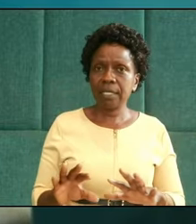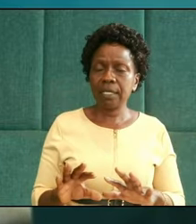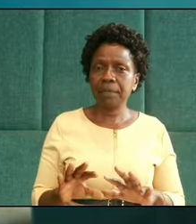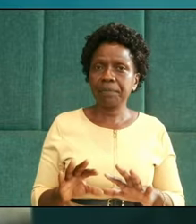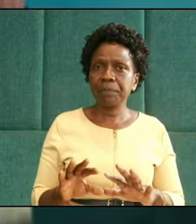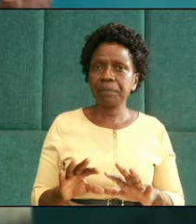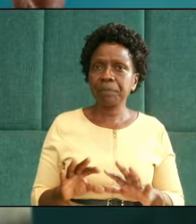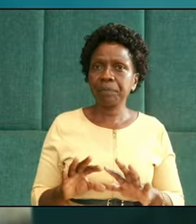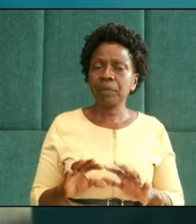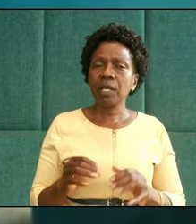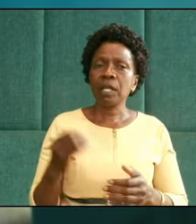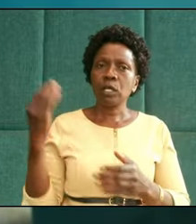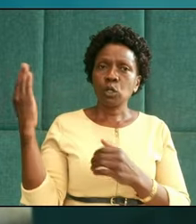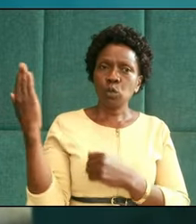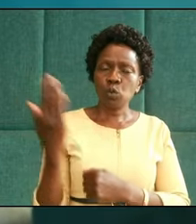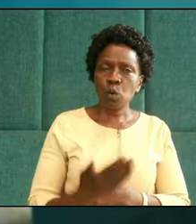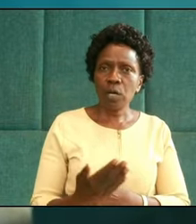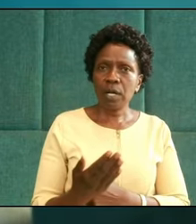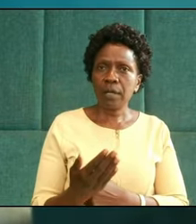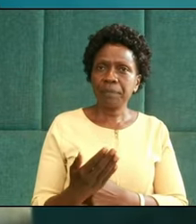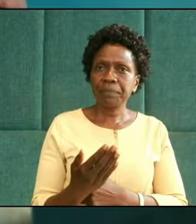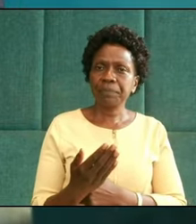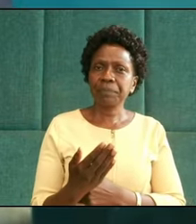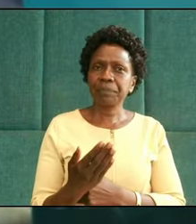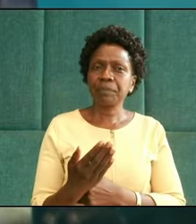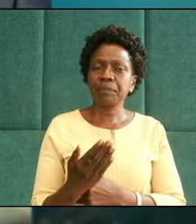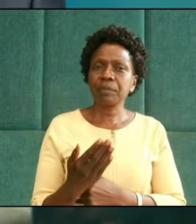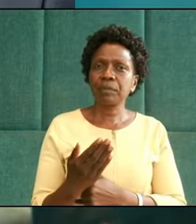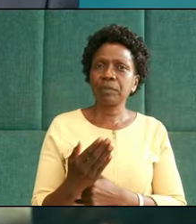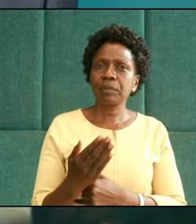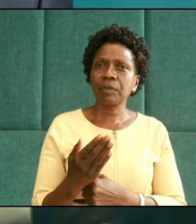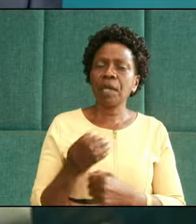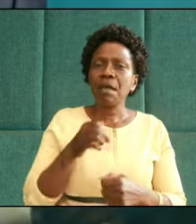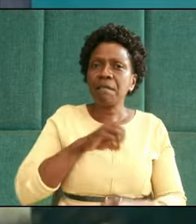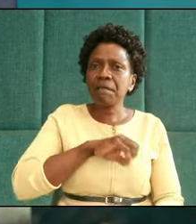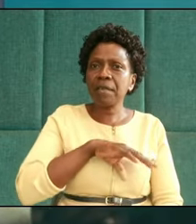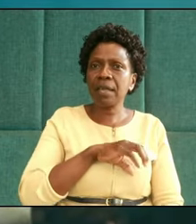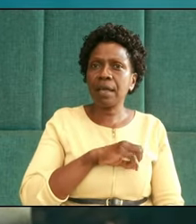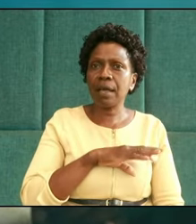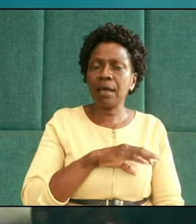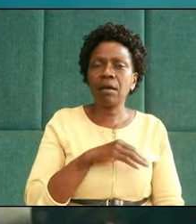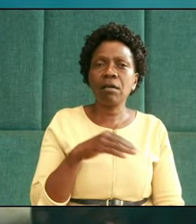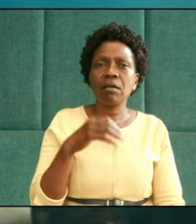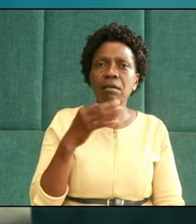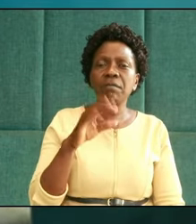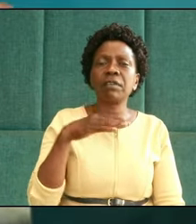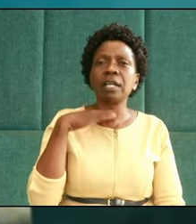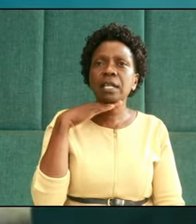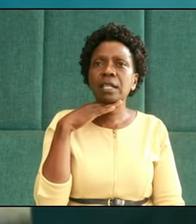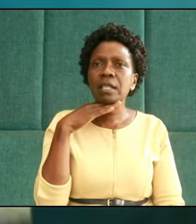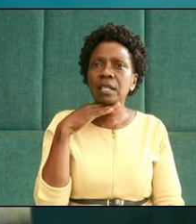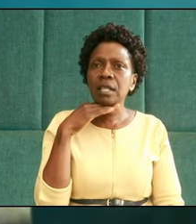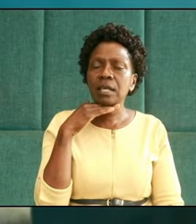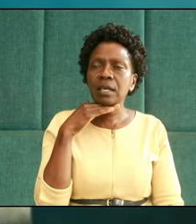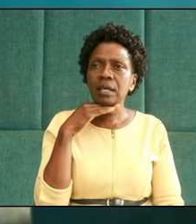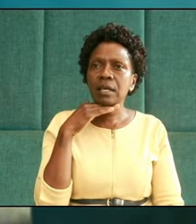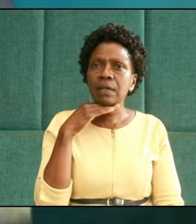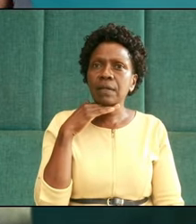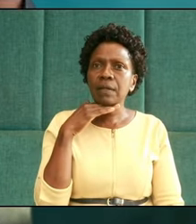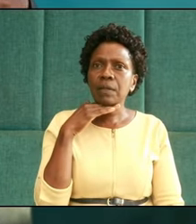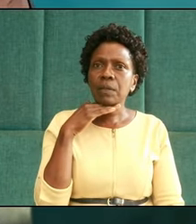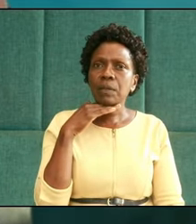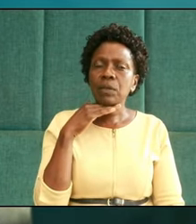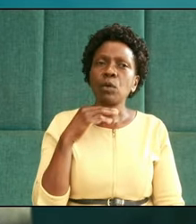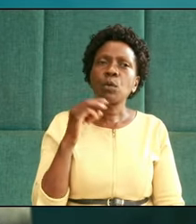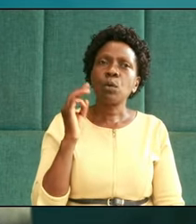peril, shall sword, shall unemployment, shall fear of death? What,